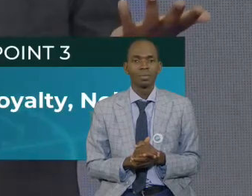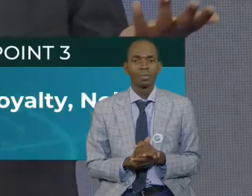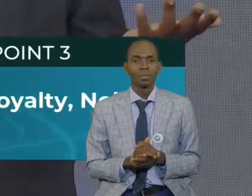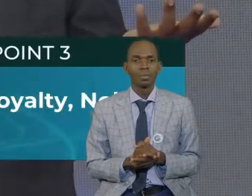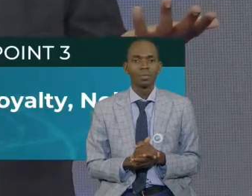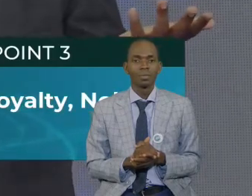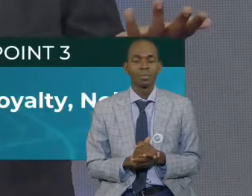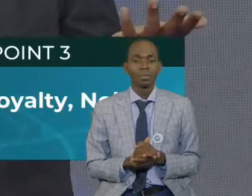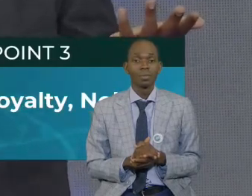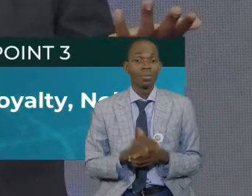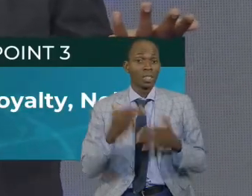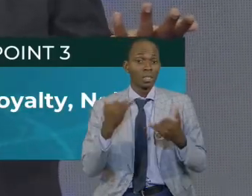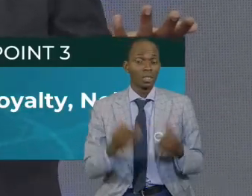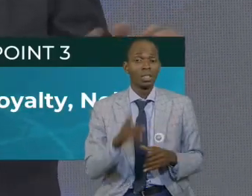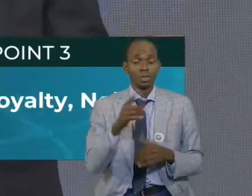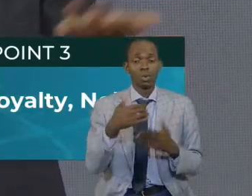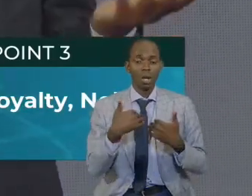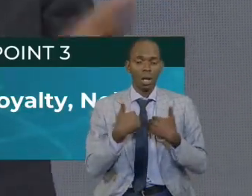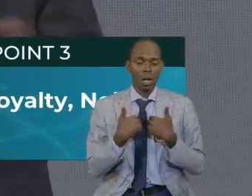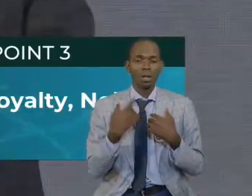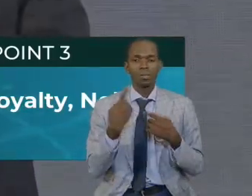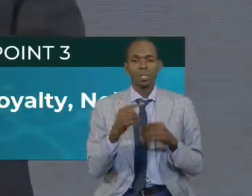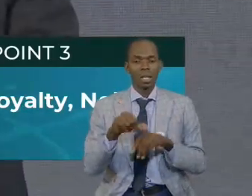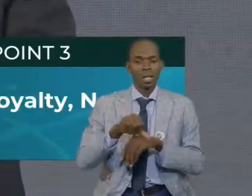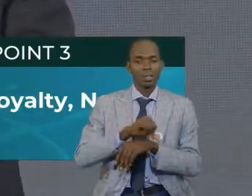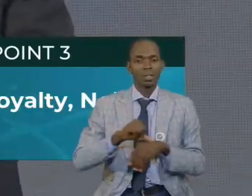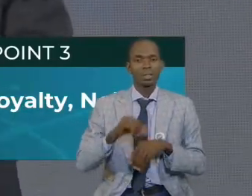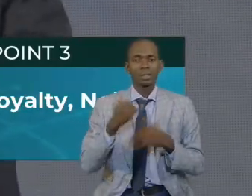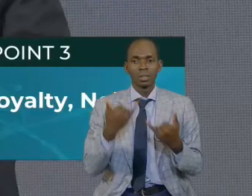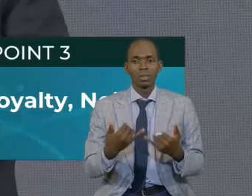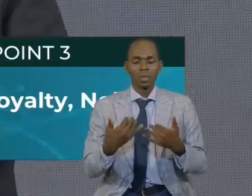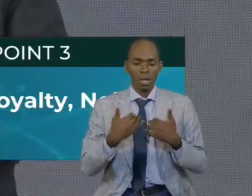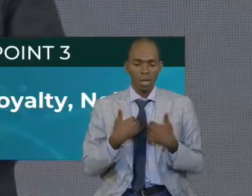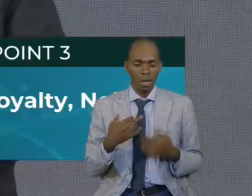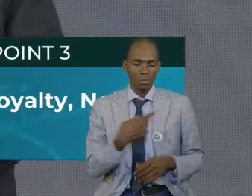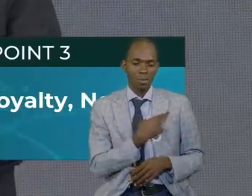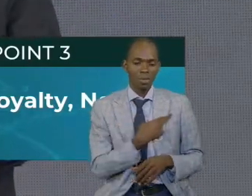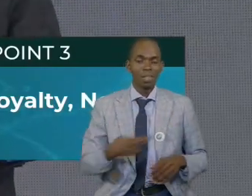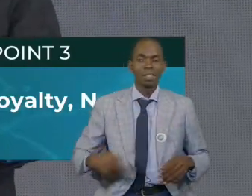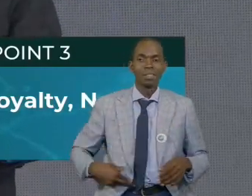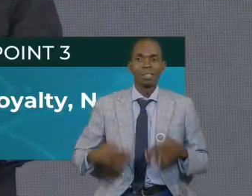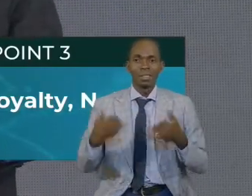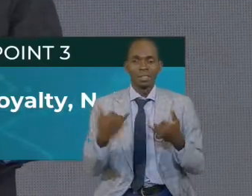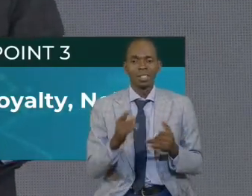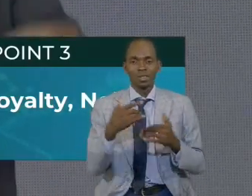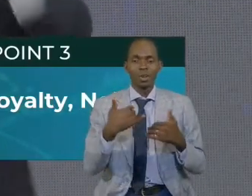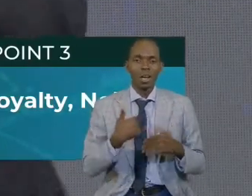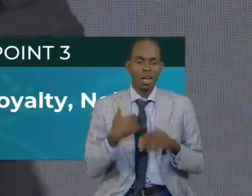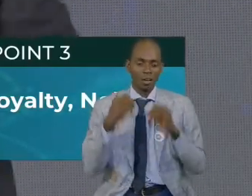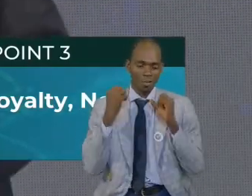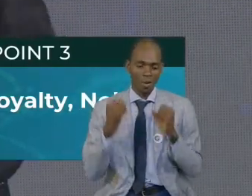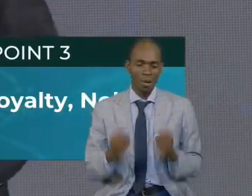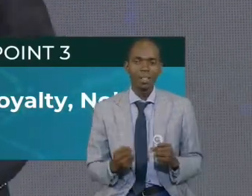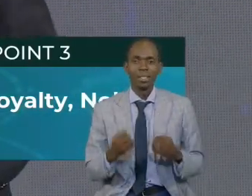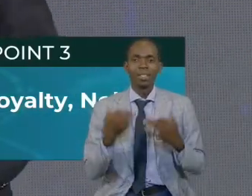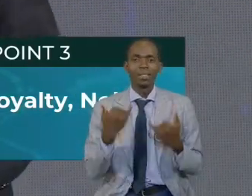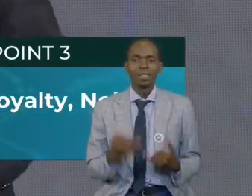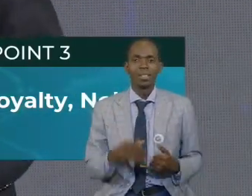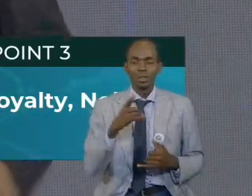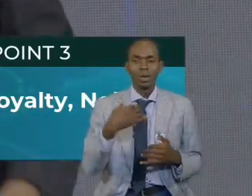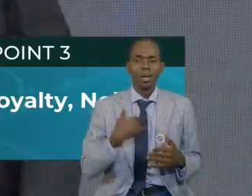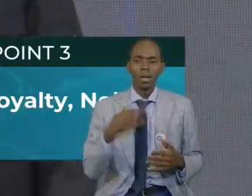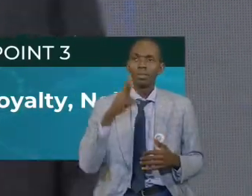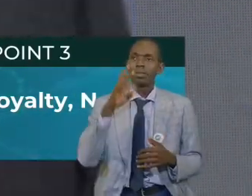Now you have anointing. Now you have royalty. Now you have power. Now you have